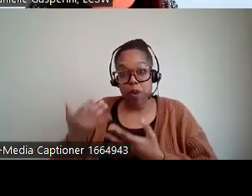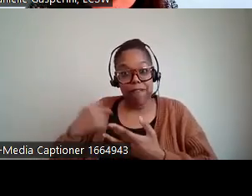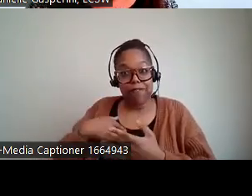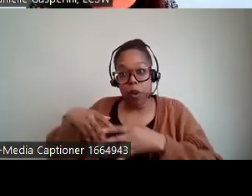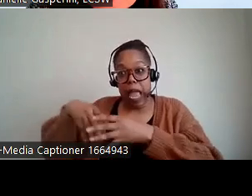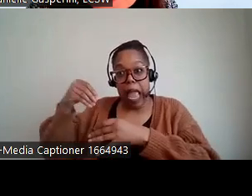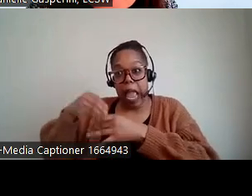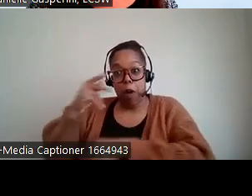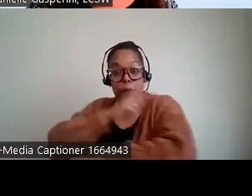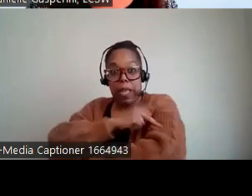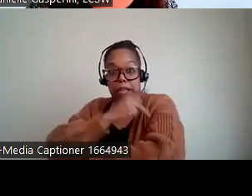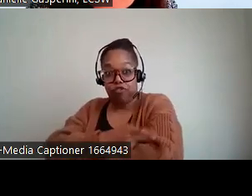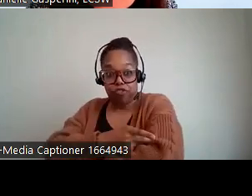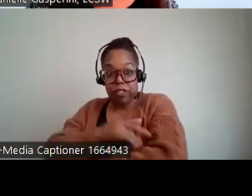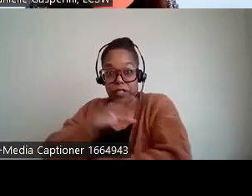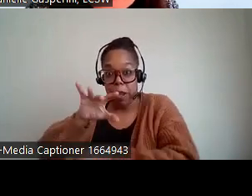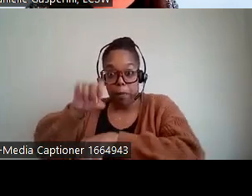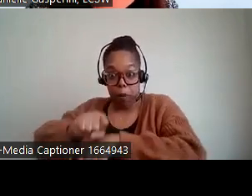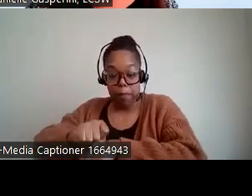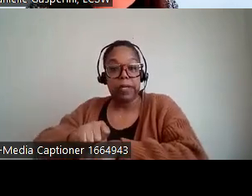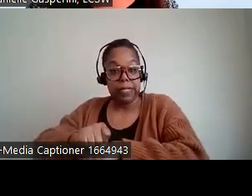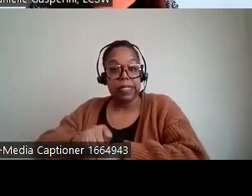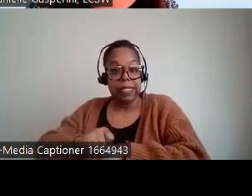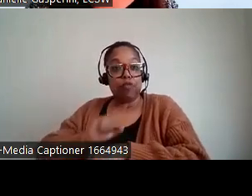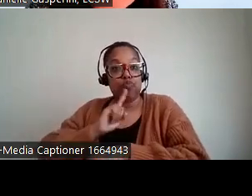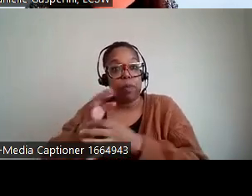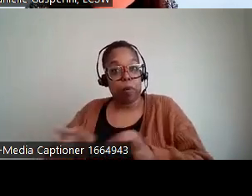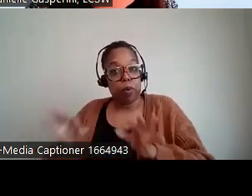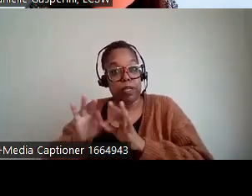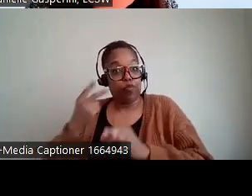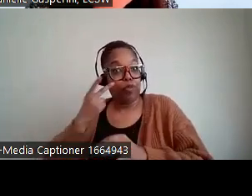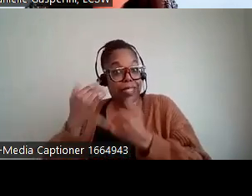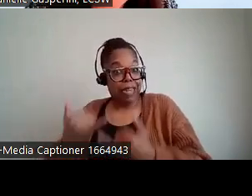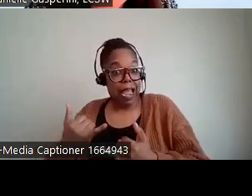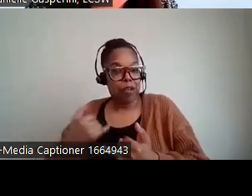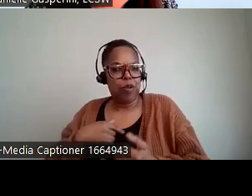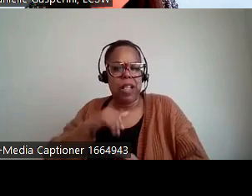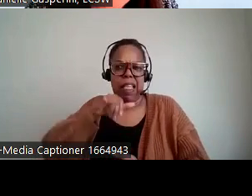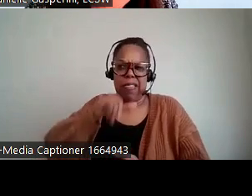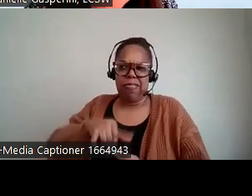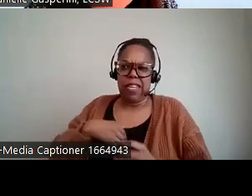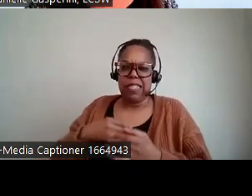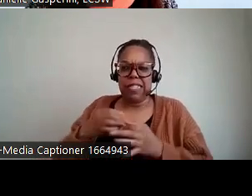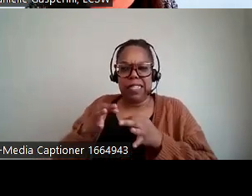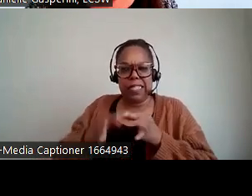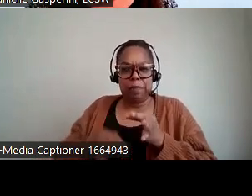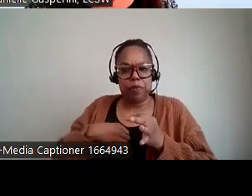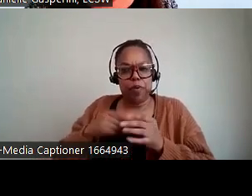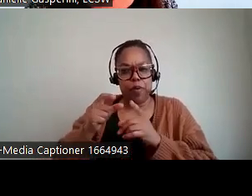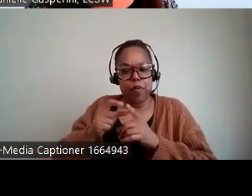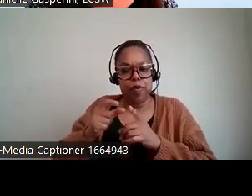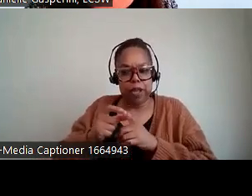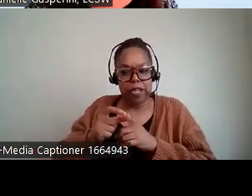so important that someone see me now. And as simple as those little words are, I think it speaks